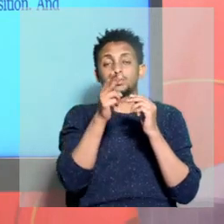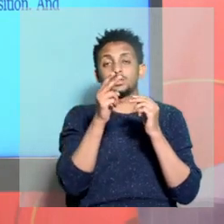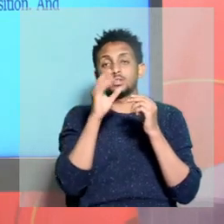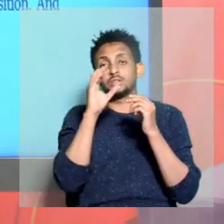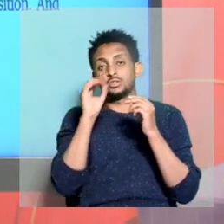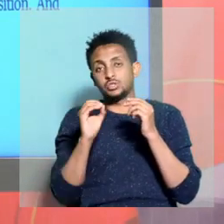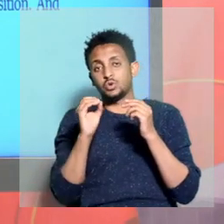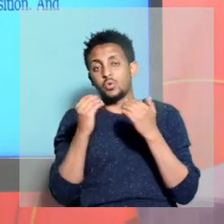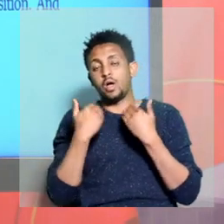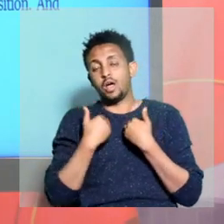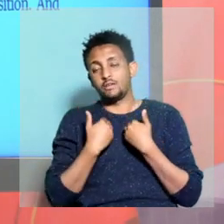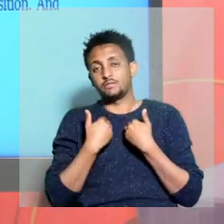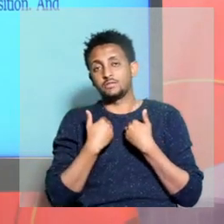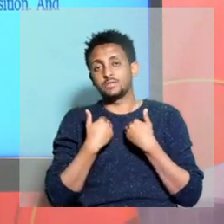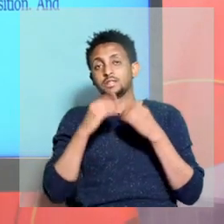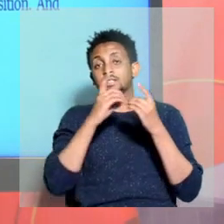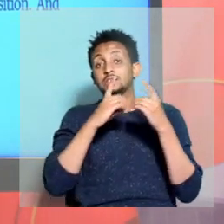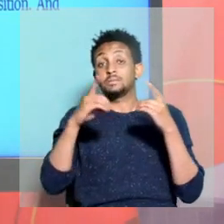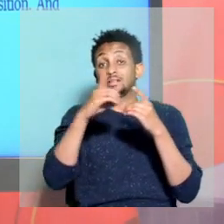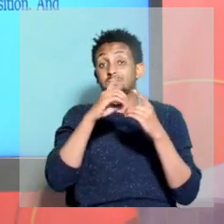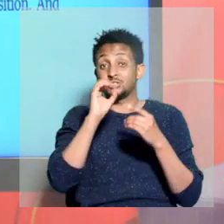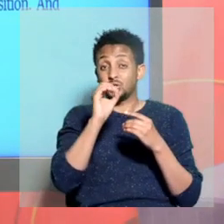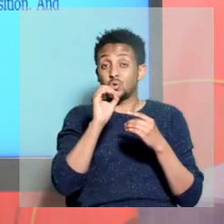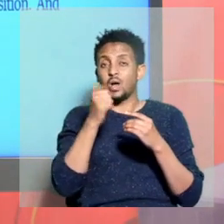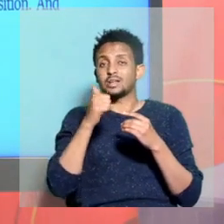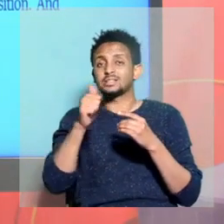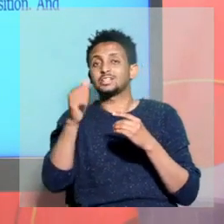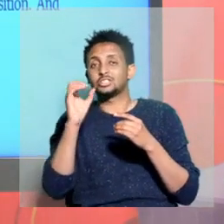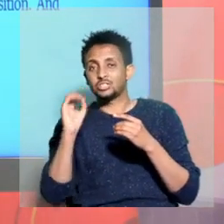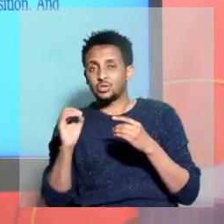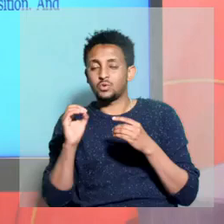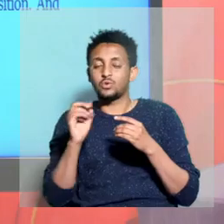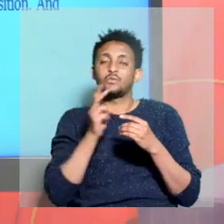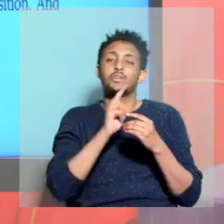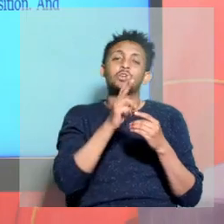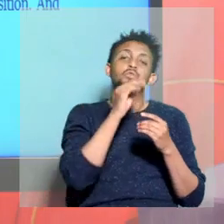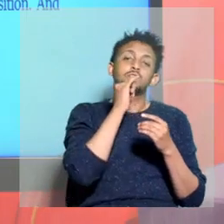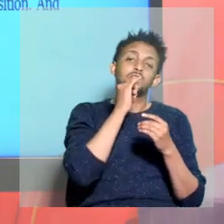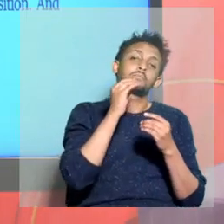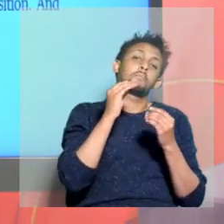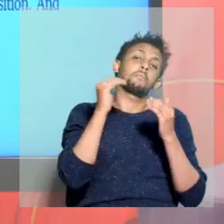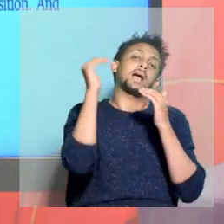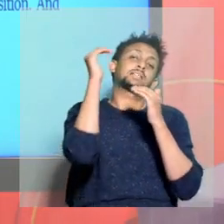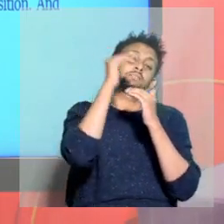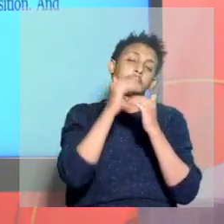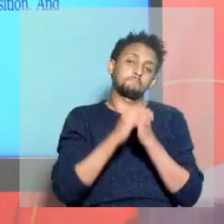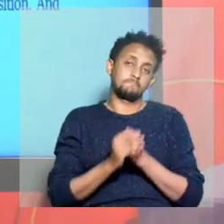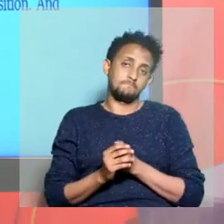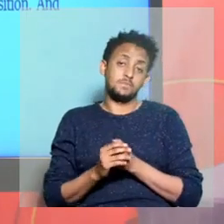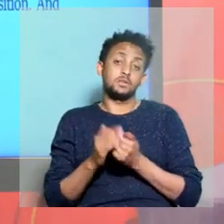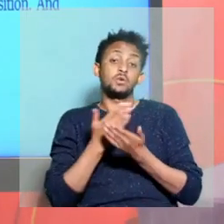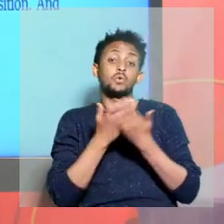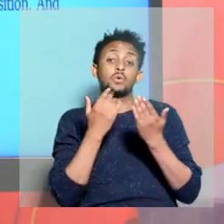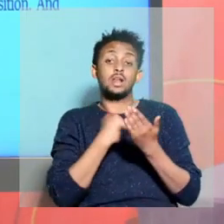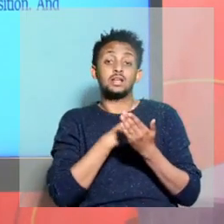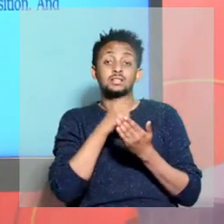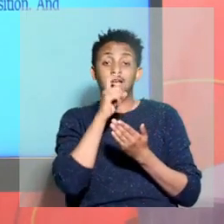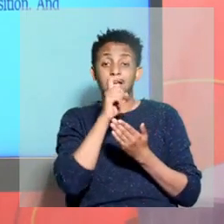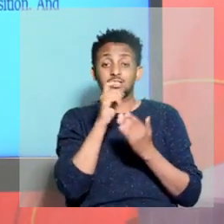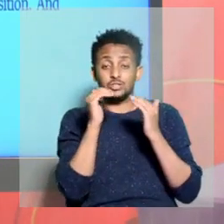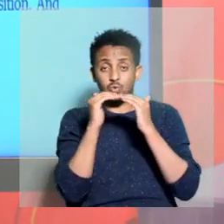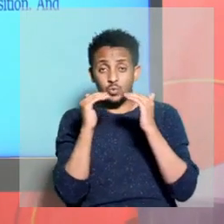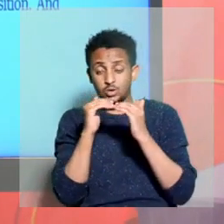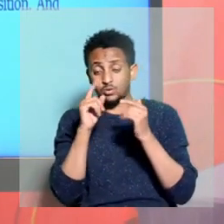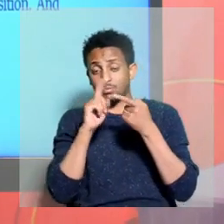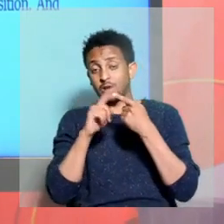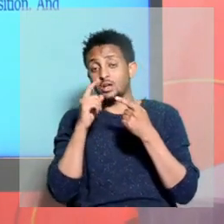0 acceleration. The displacement is 0, the acceleration is 0, but the velocity is maximum. Whereas at x equals